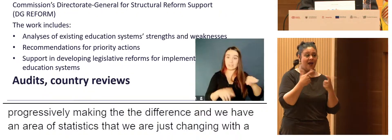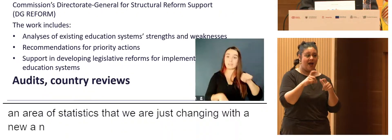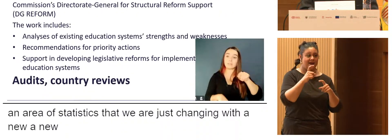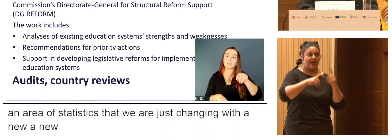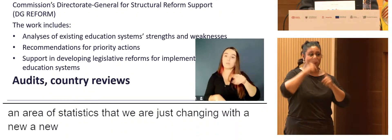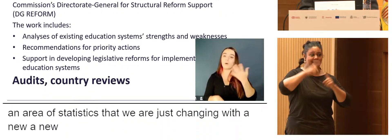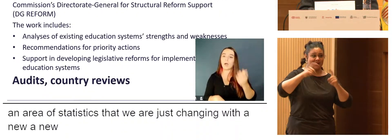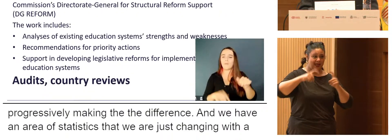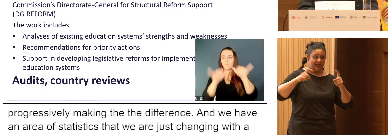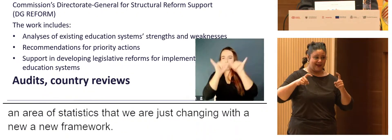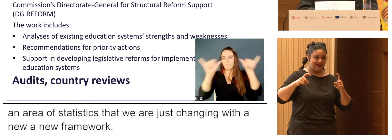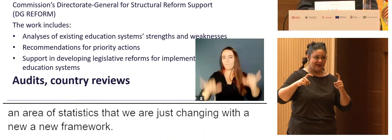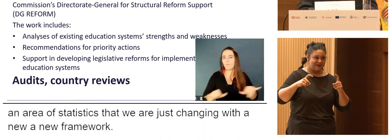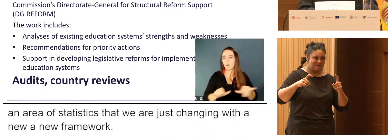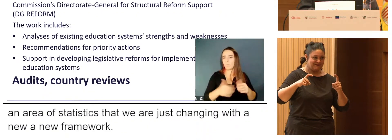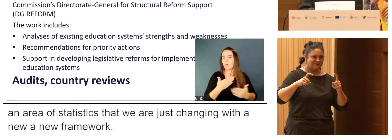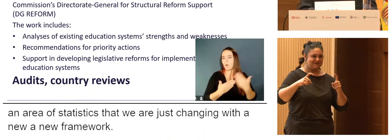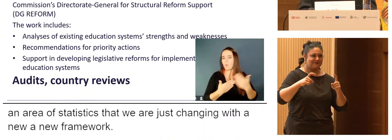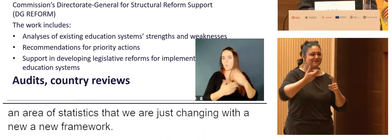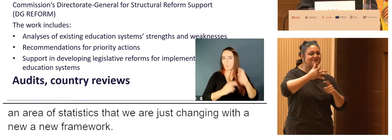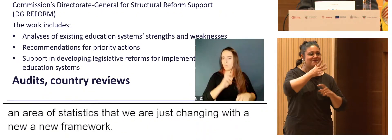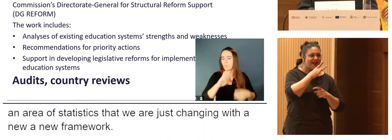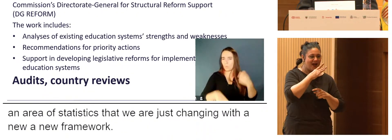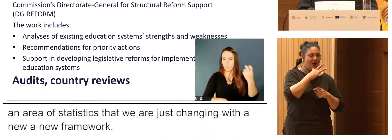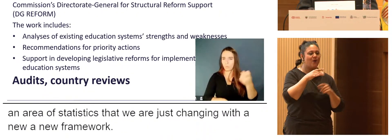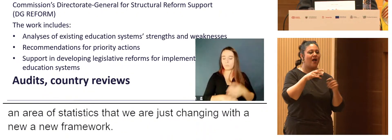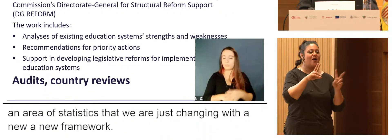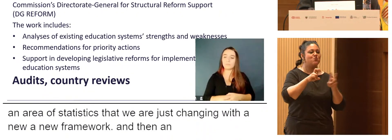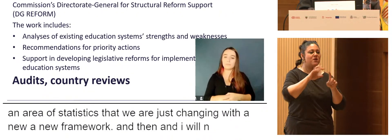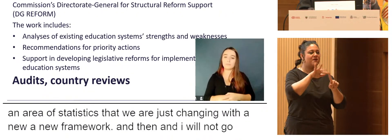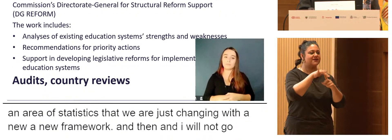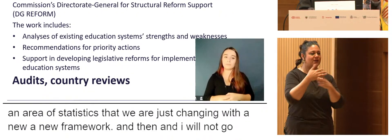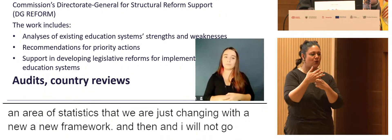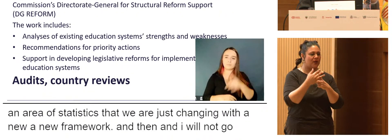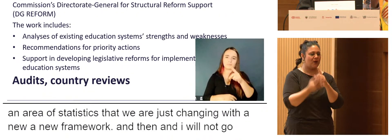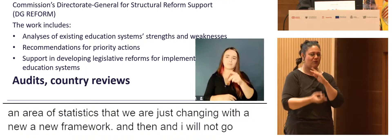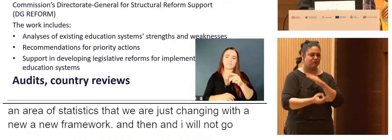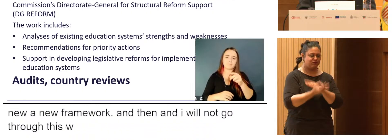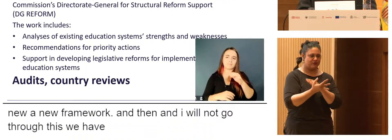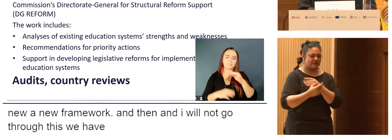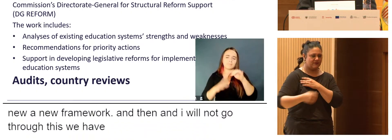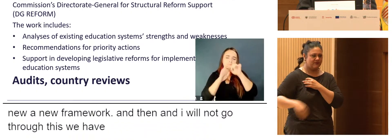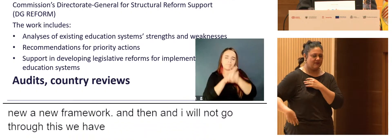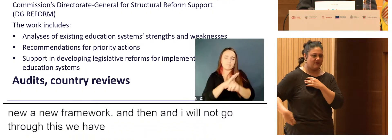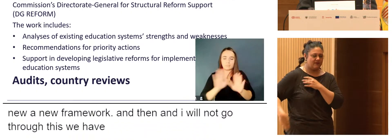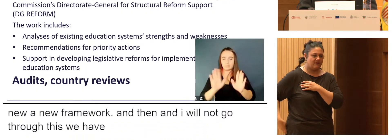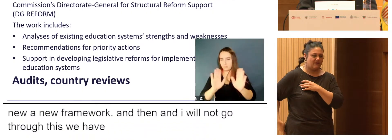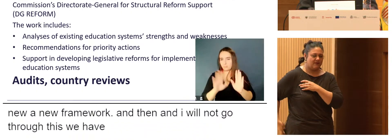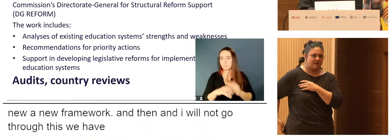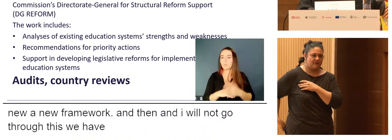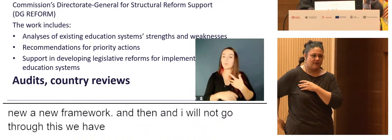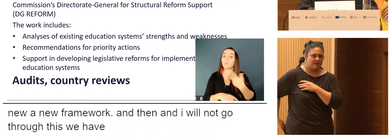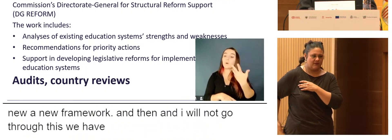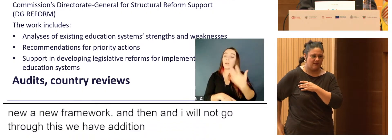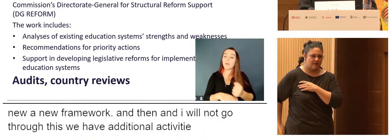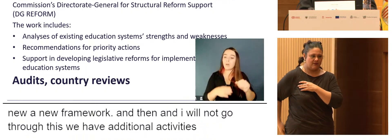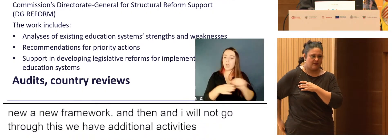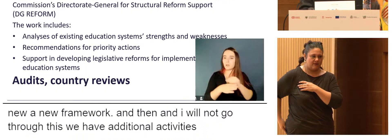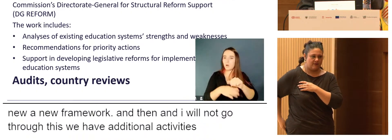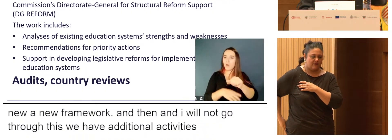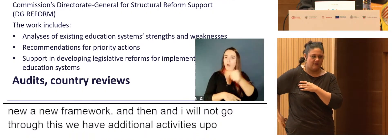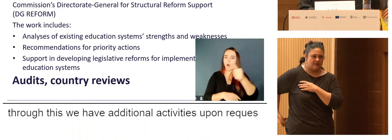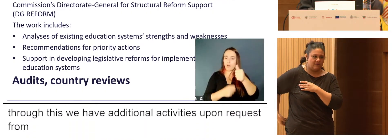framework. And then, and I will not go through this, we have additional activities upon request